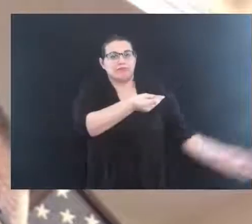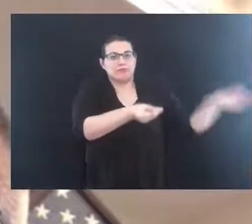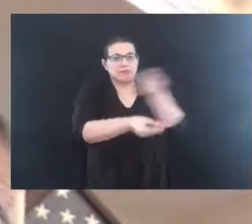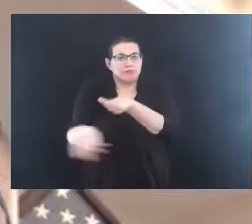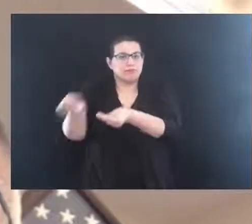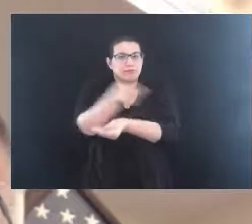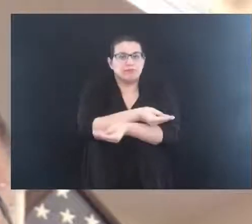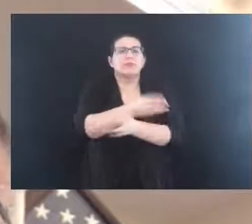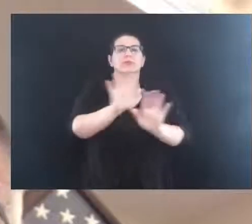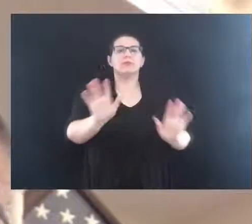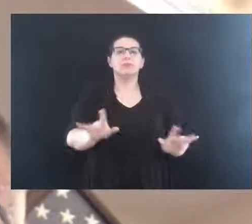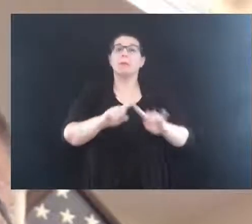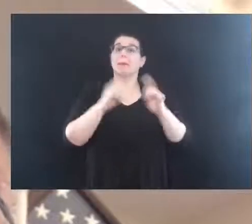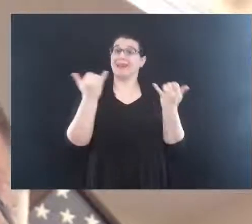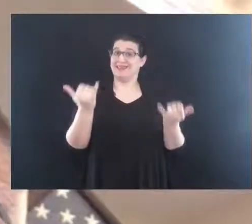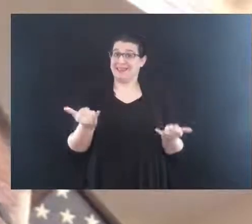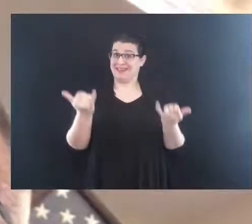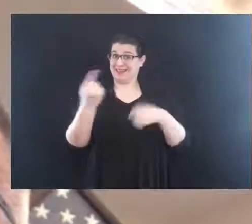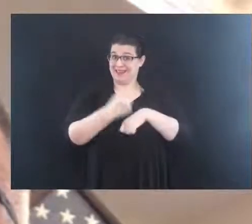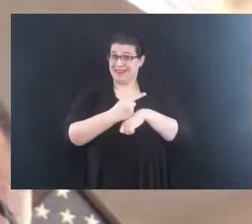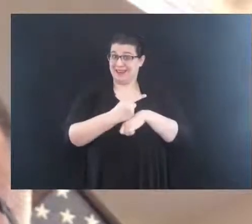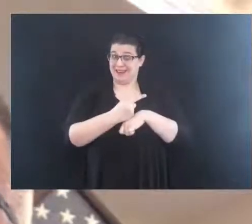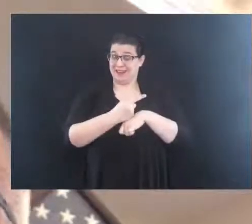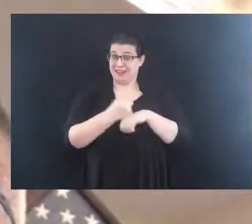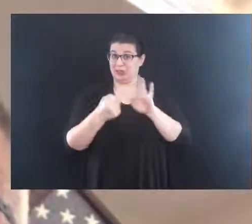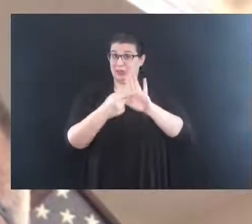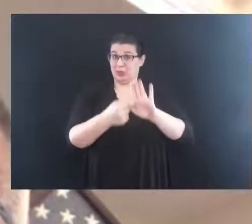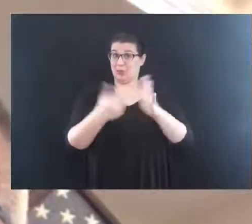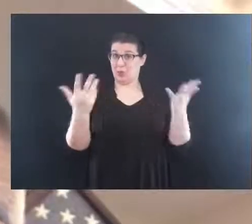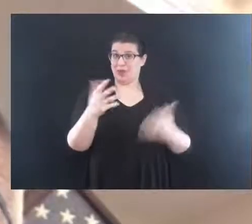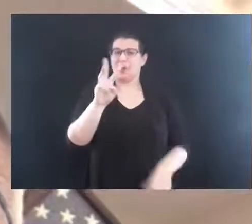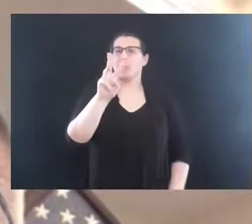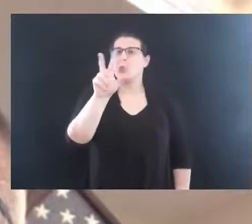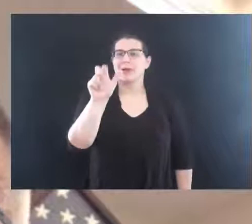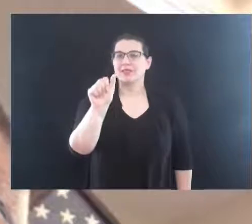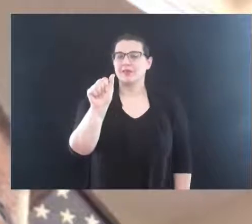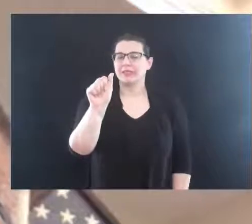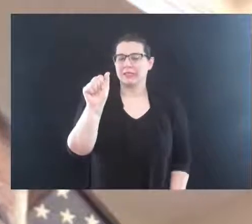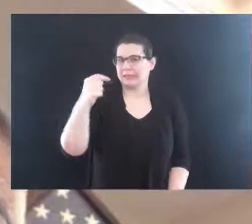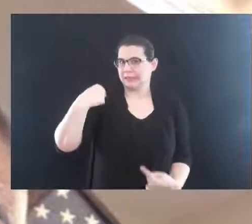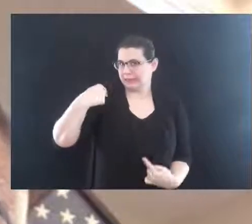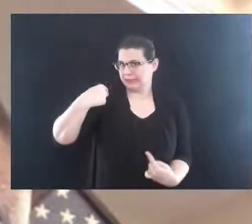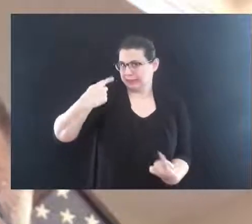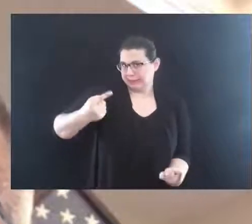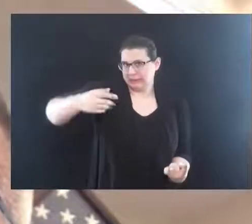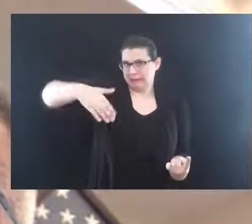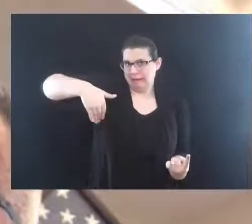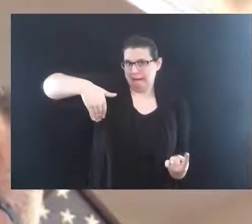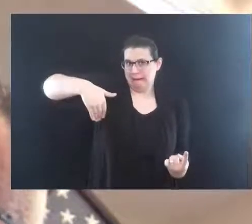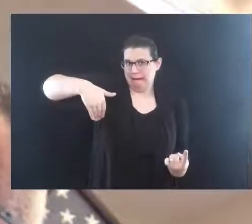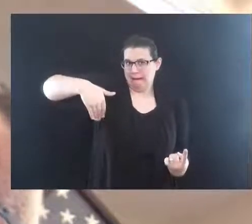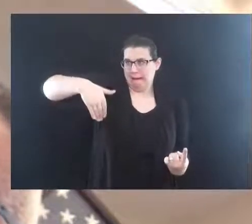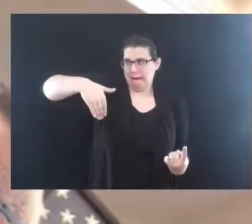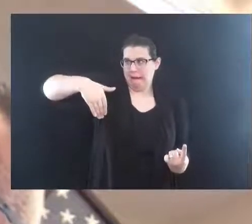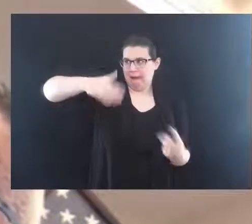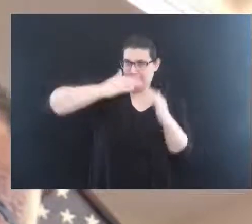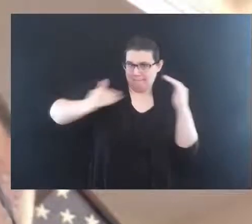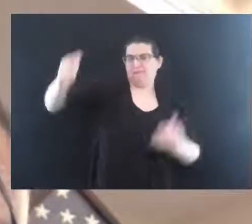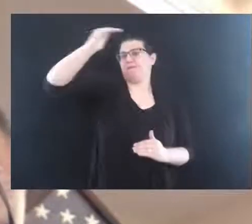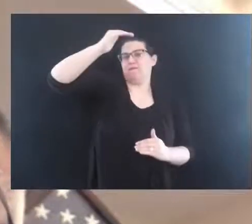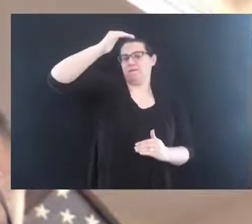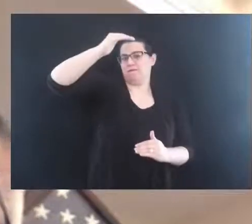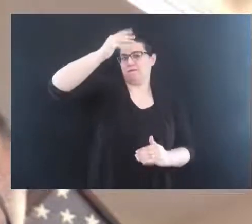date shows that the state of West Virginia has not to date exceeded its allocation that is available to